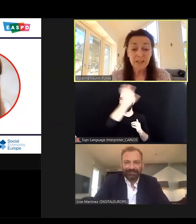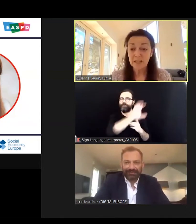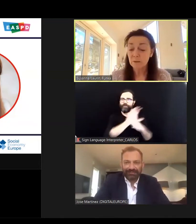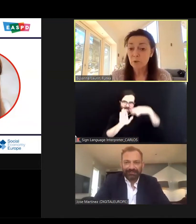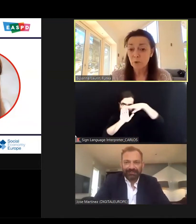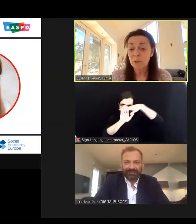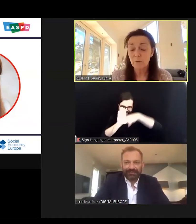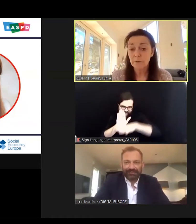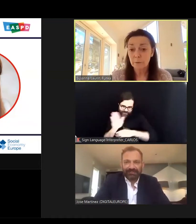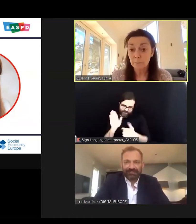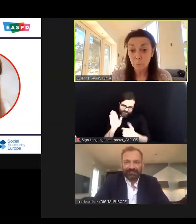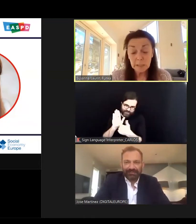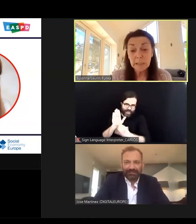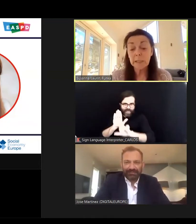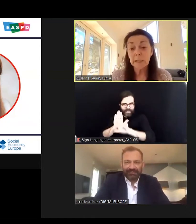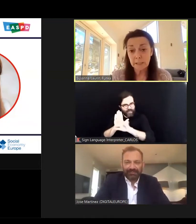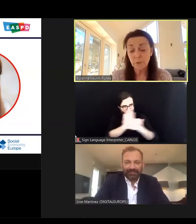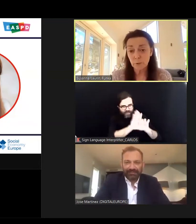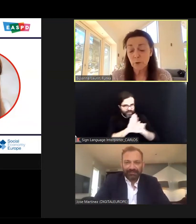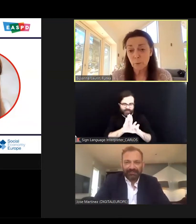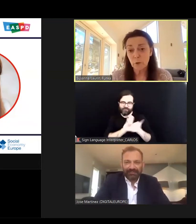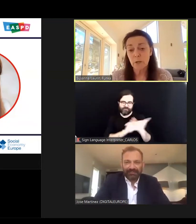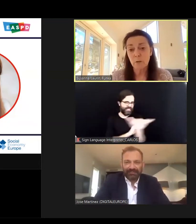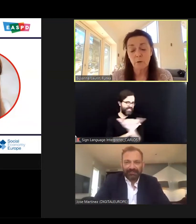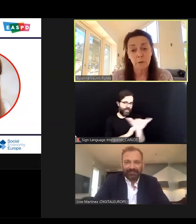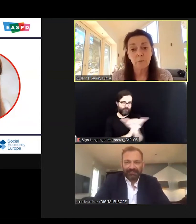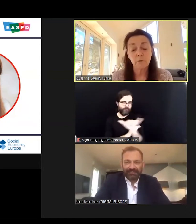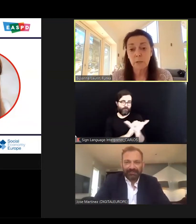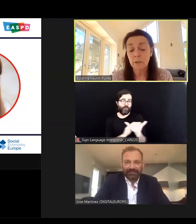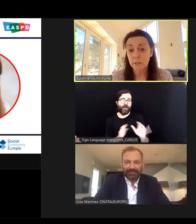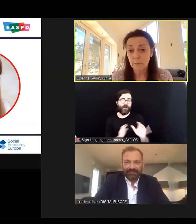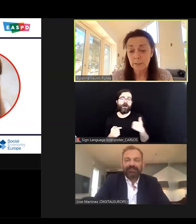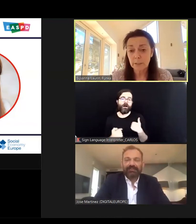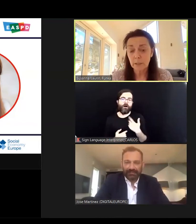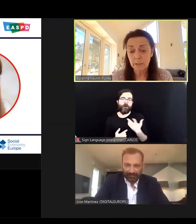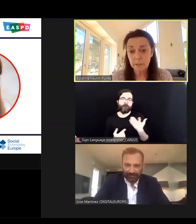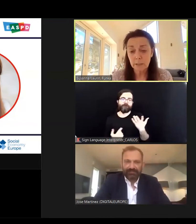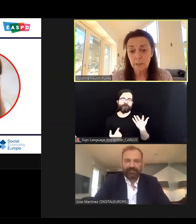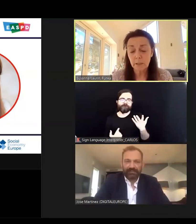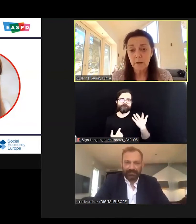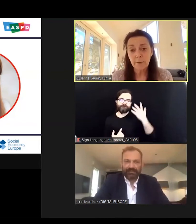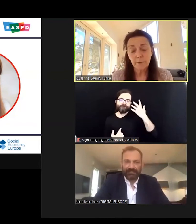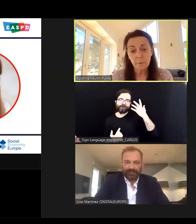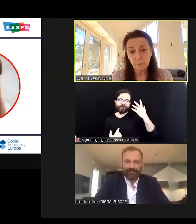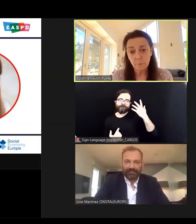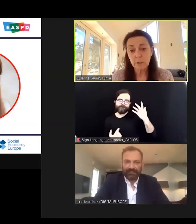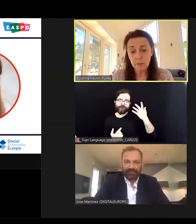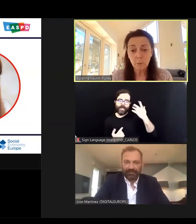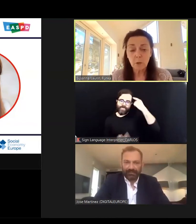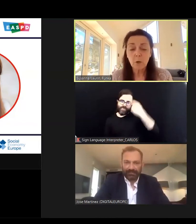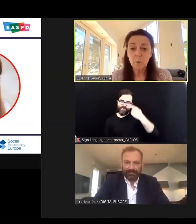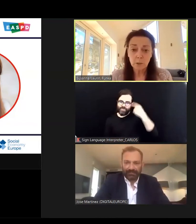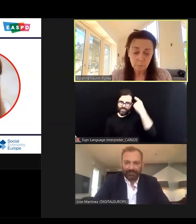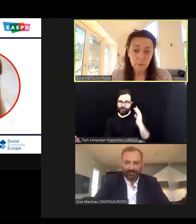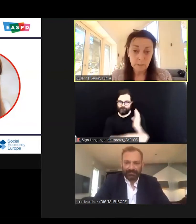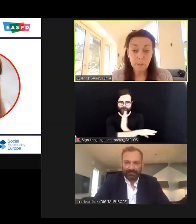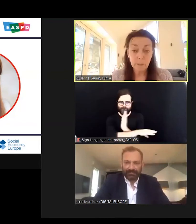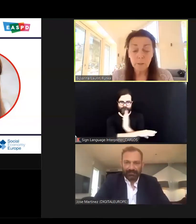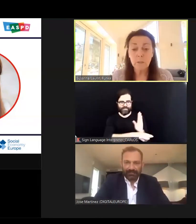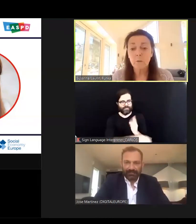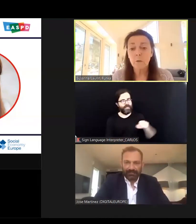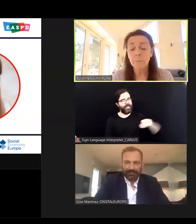and the standard on accessibility in a way that everybody can understand. I have a question for you. Really,